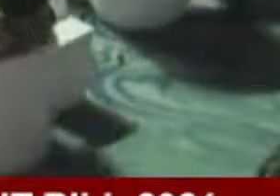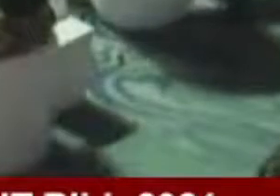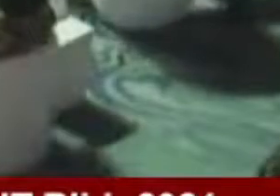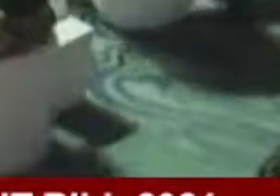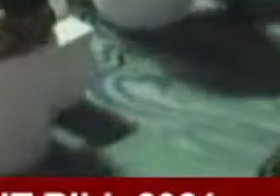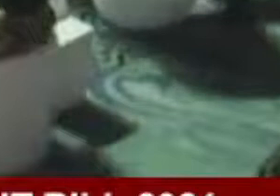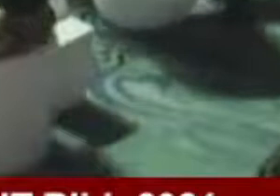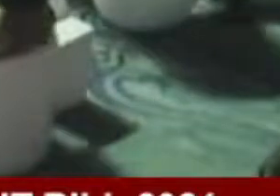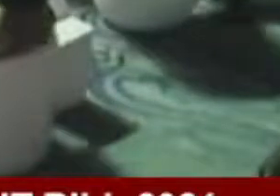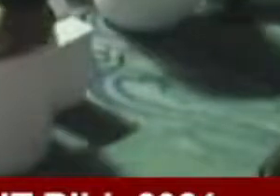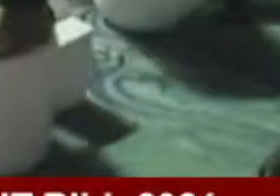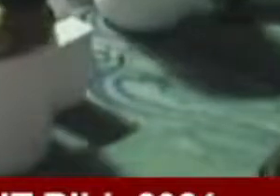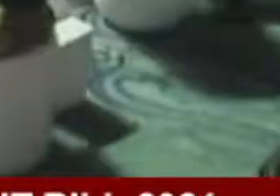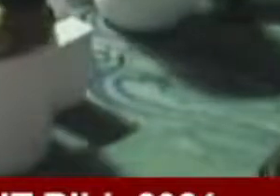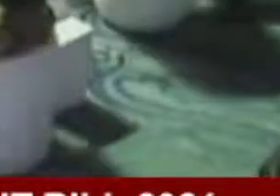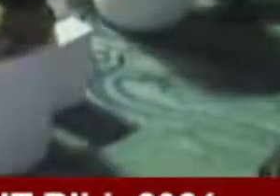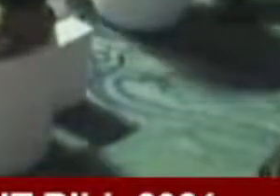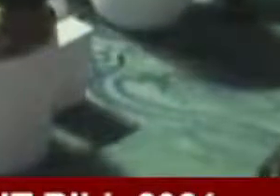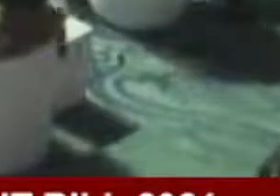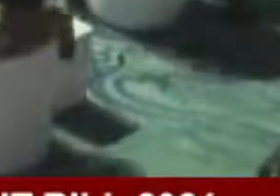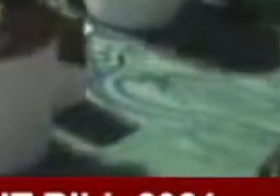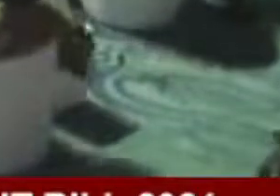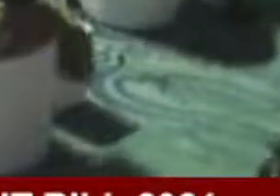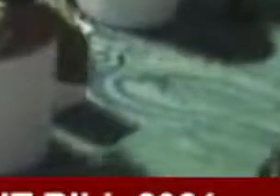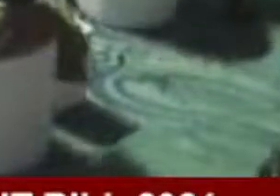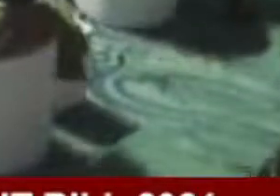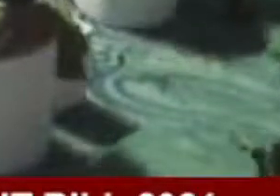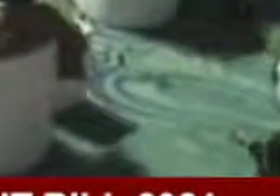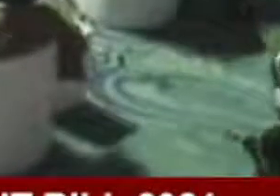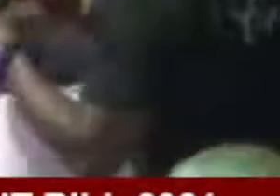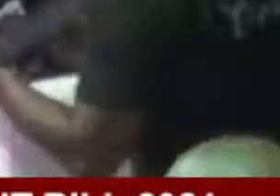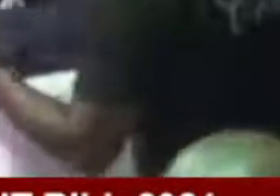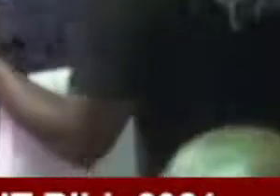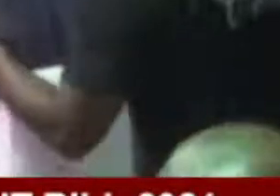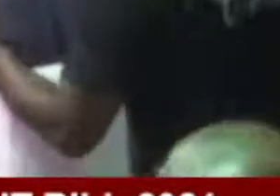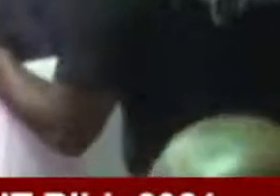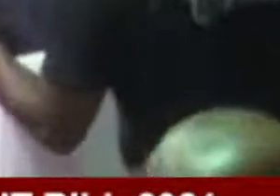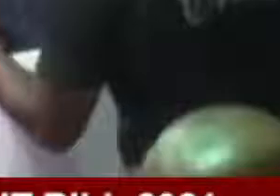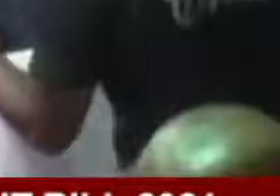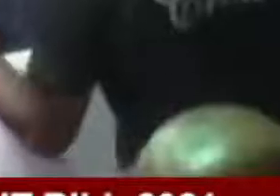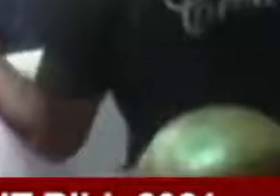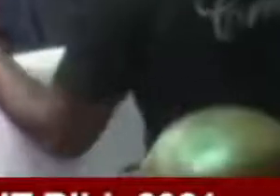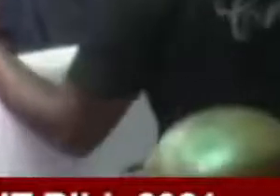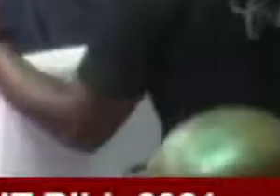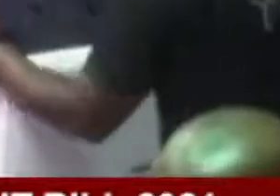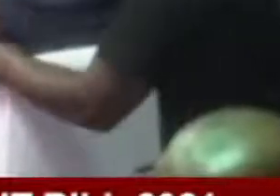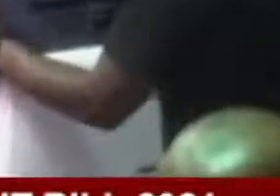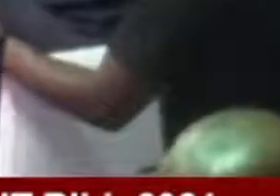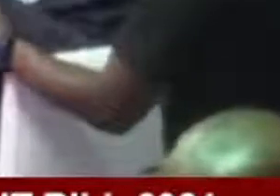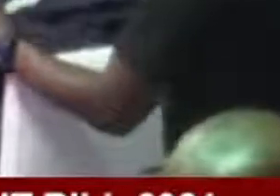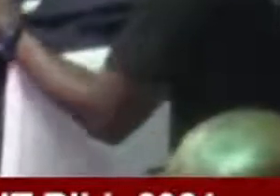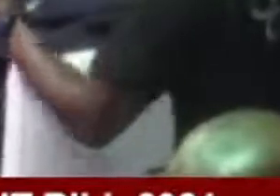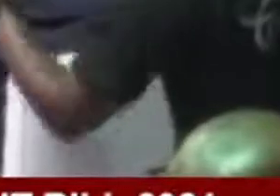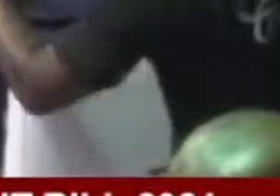to override the decision of Mr. President? Look, don't expect any miracle. They cannot. They can only come and tell us that they're going to override Mr.